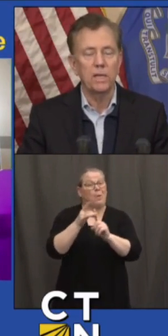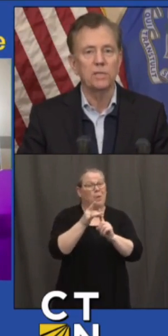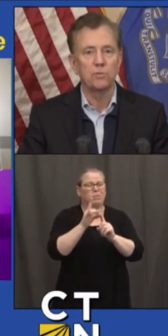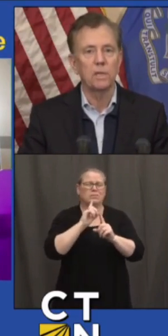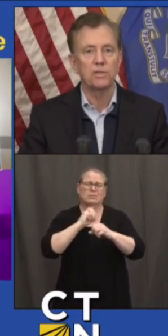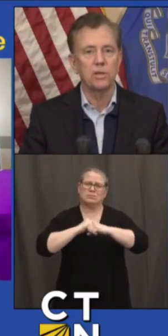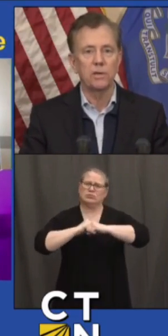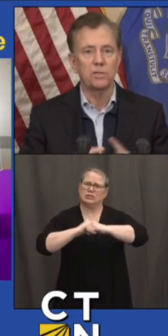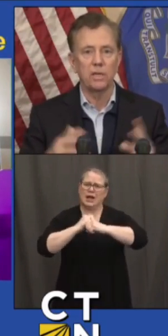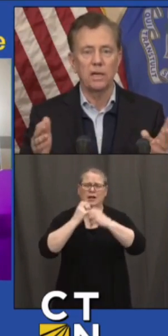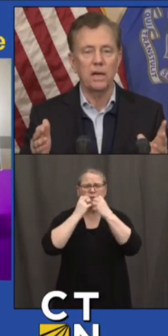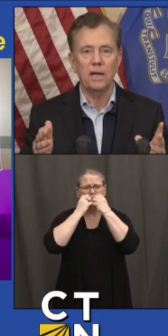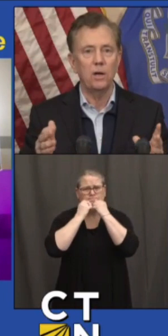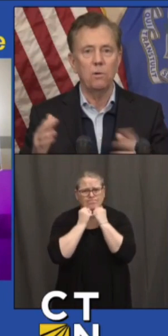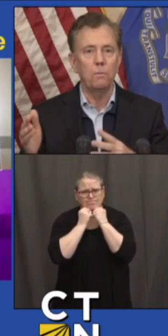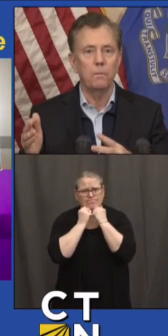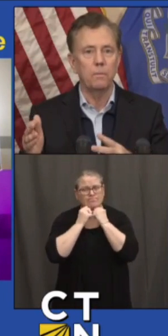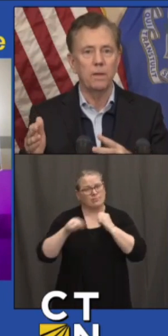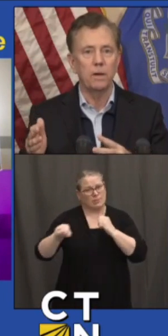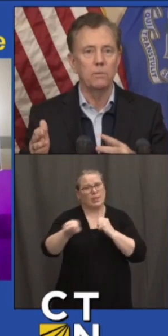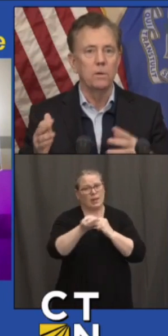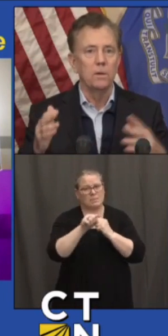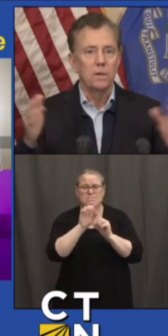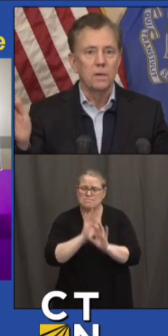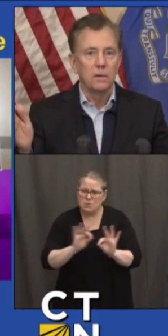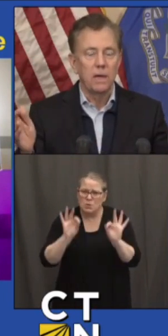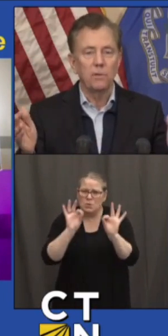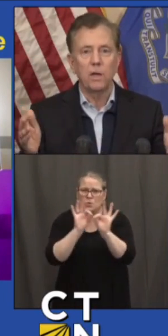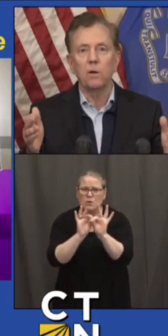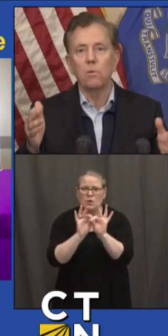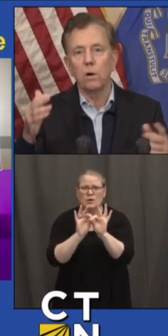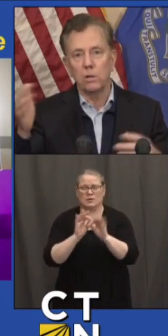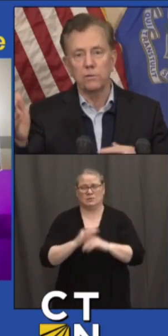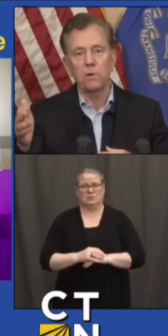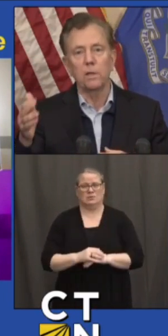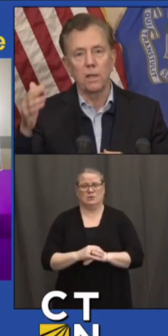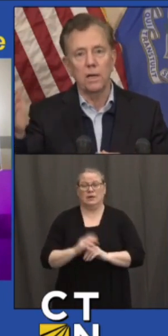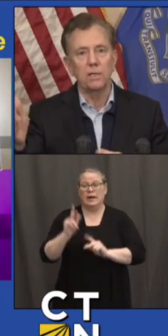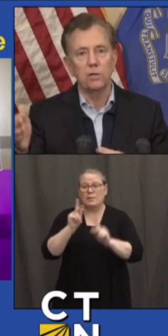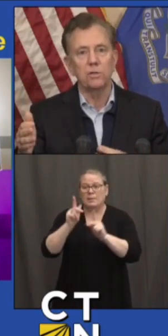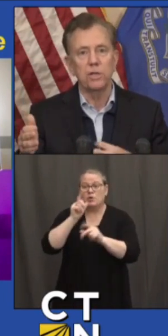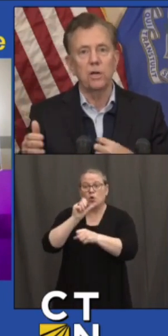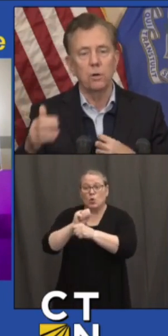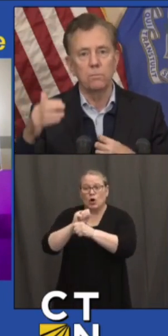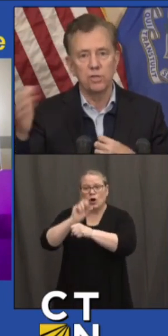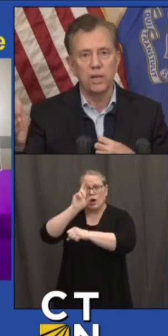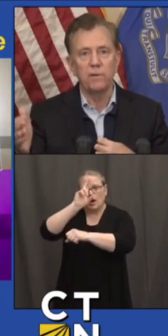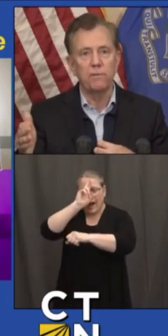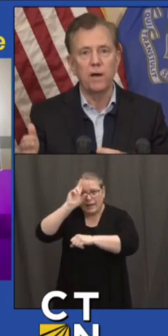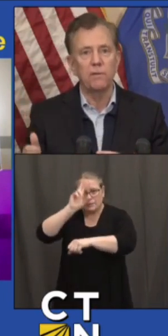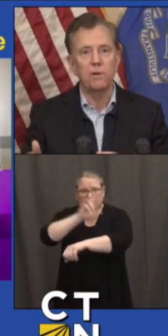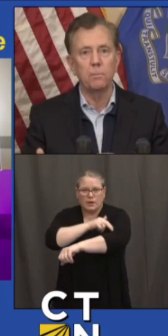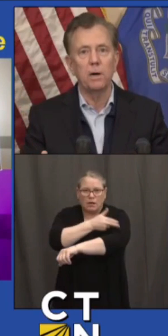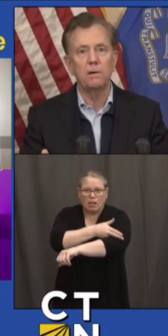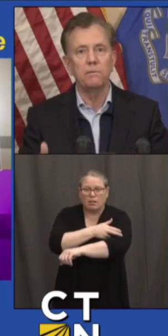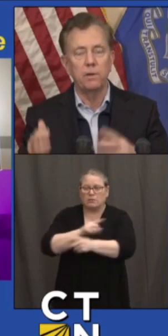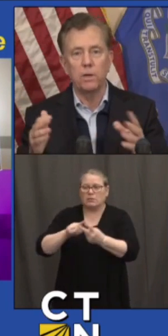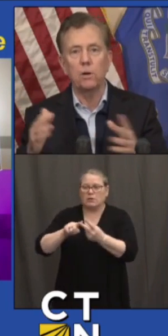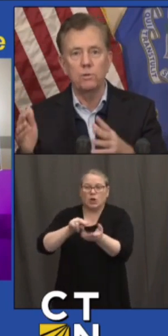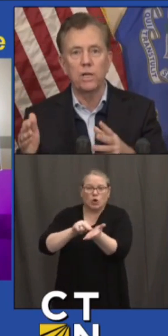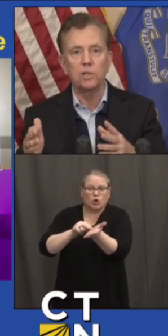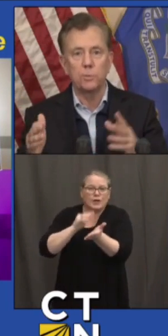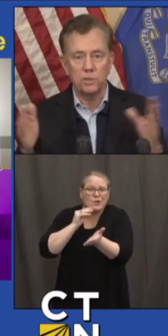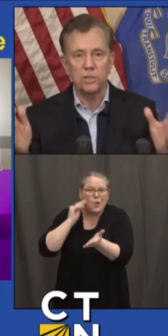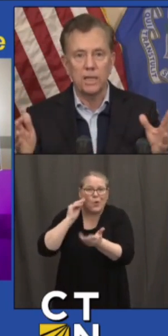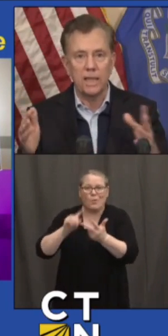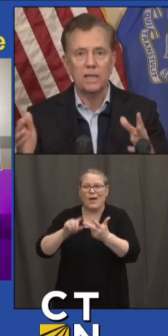We take this really seriously. I know, healthcare workers, frontline, nursing homes, 75 and above. You want to know